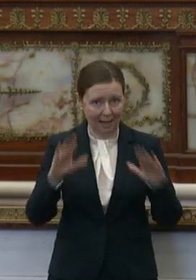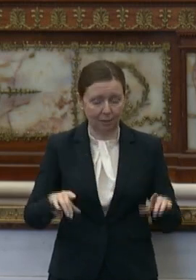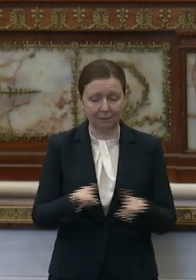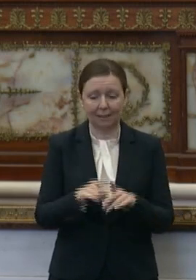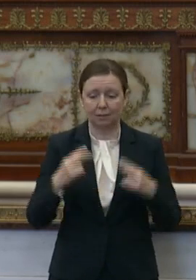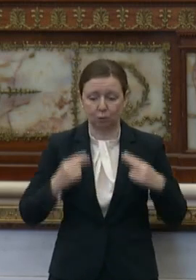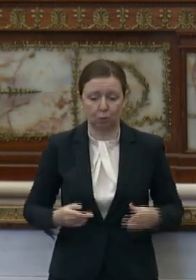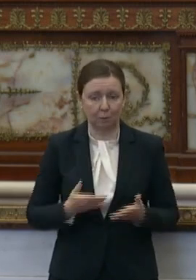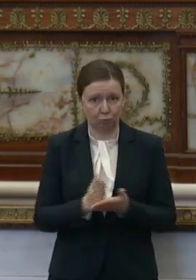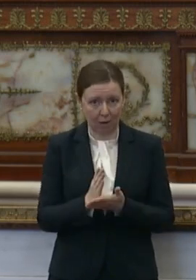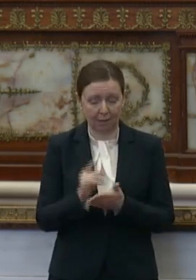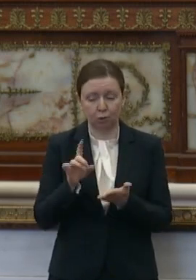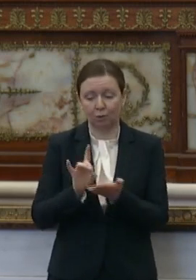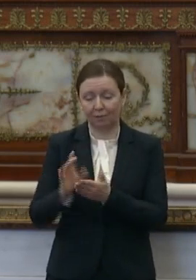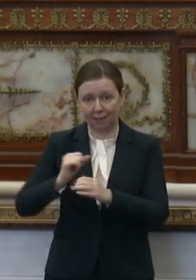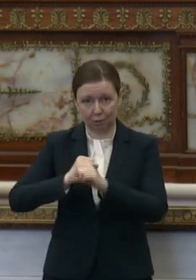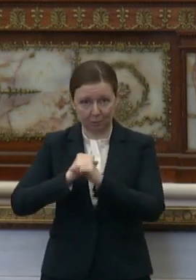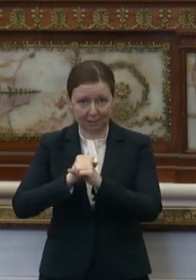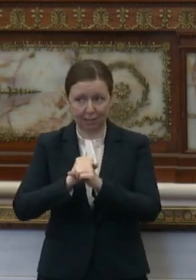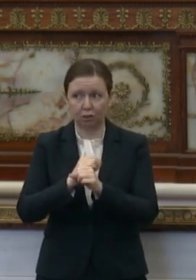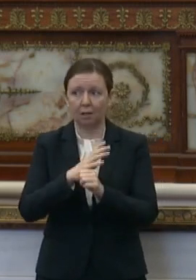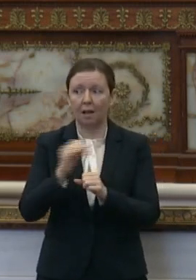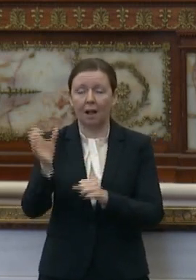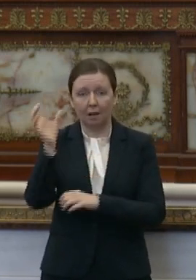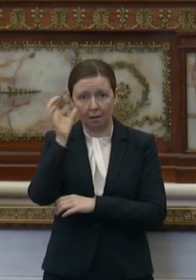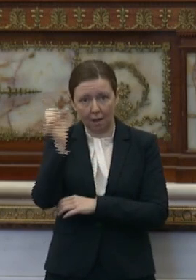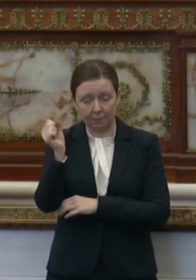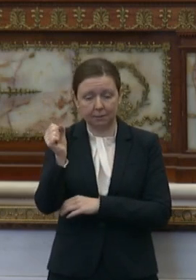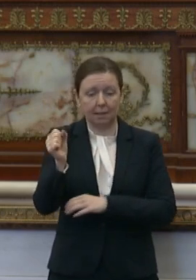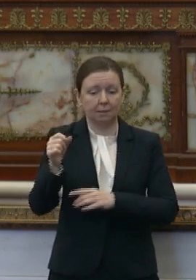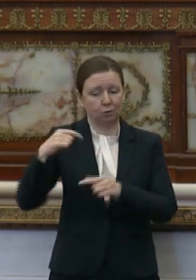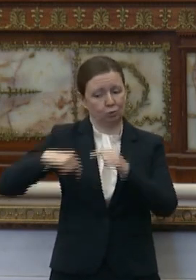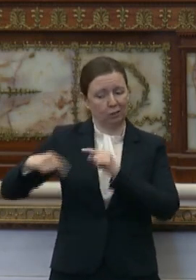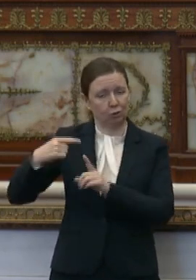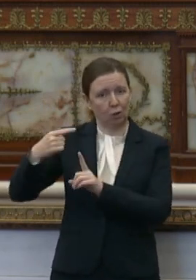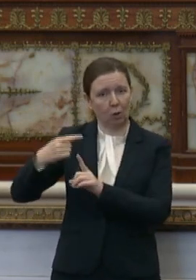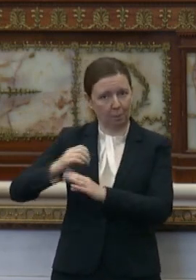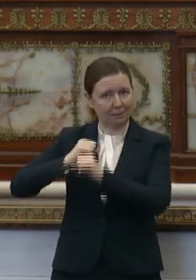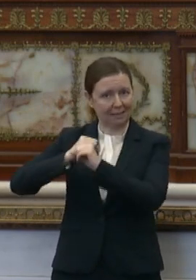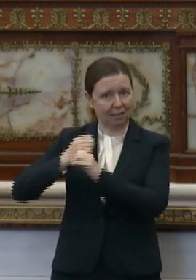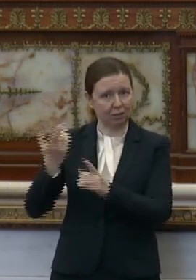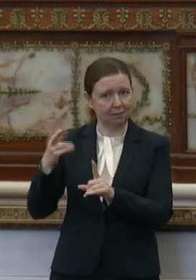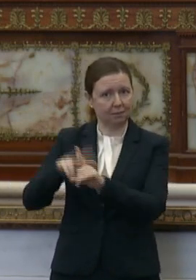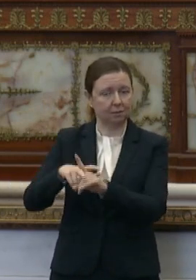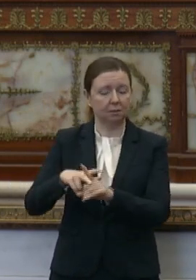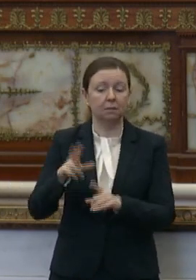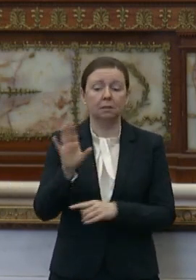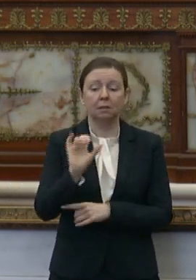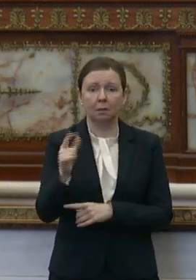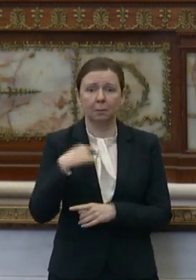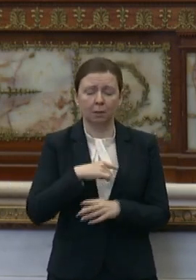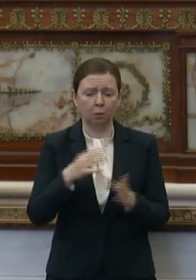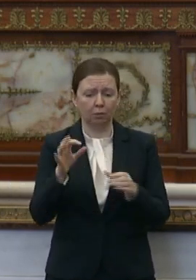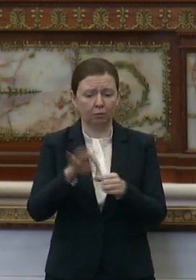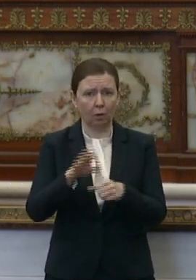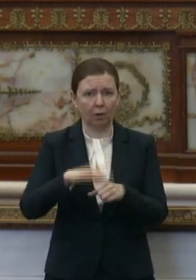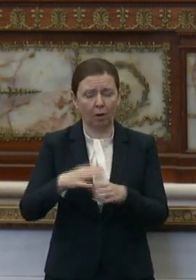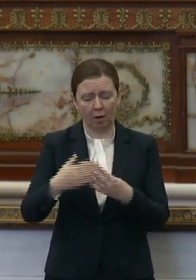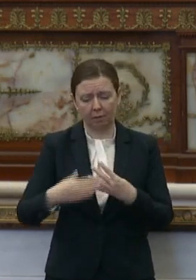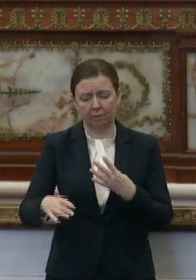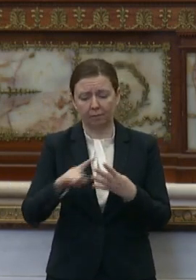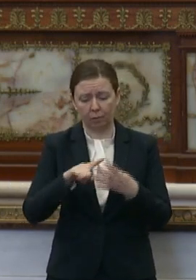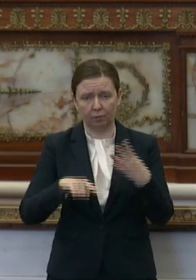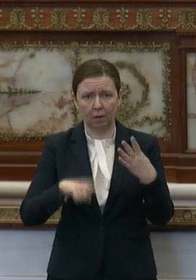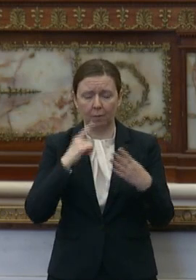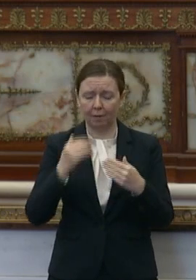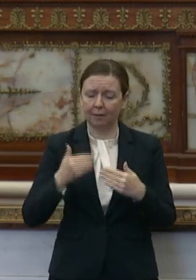human right through eviction protection and common sense renter protections. This bill that we are about to vote on and the four following are the